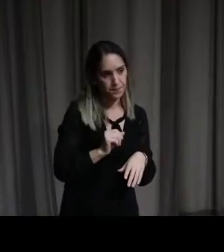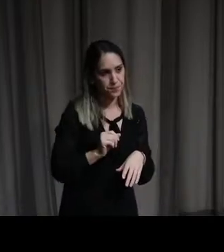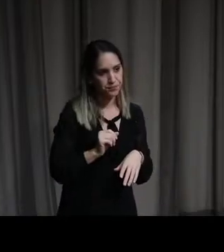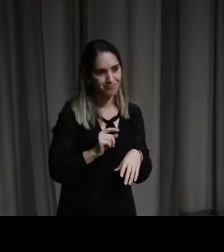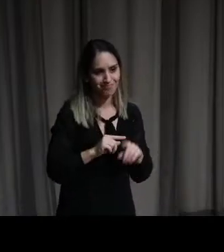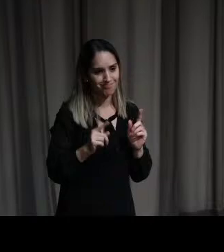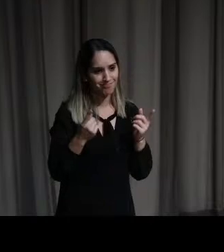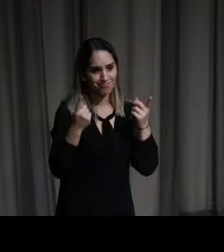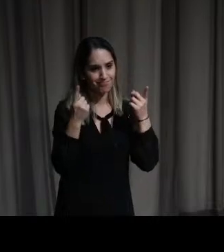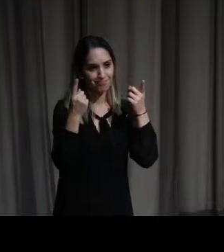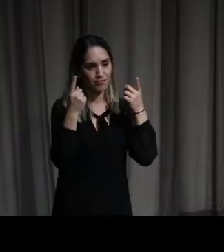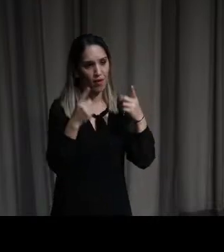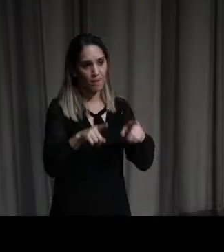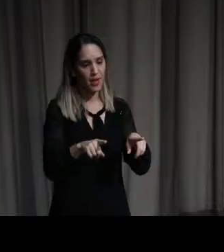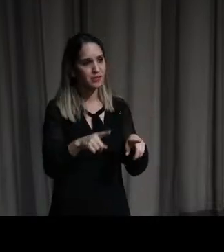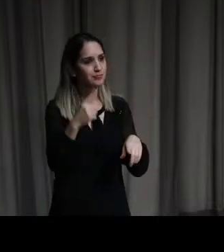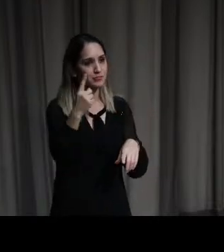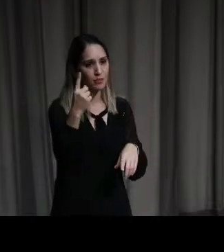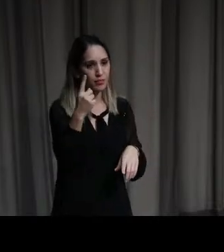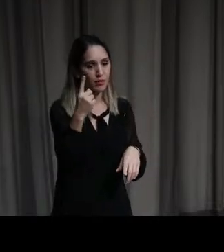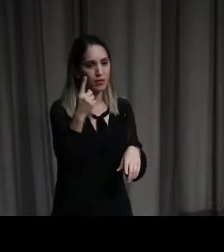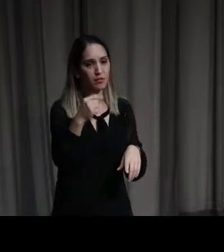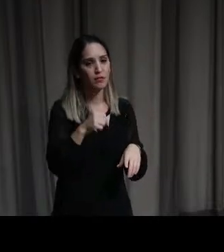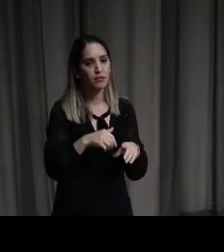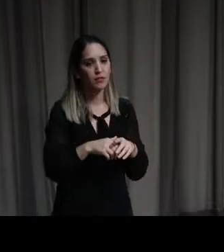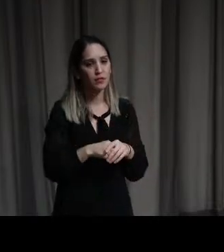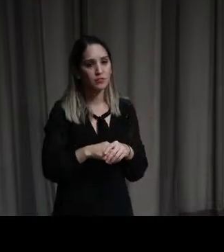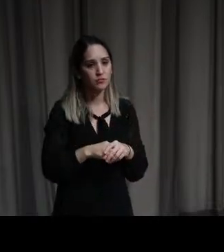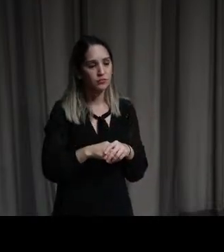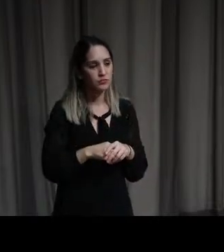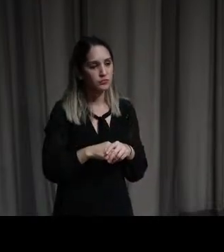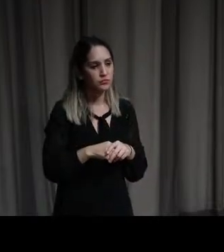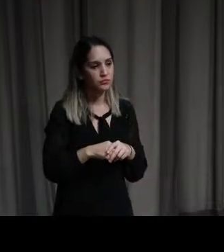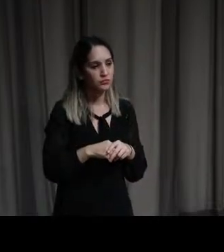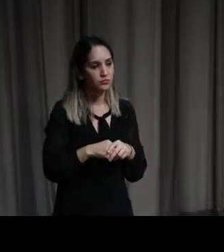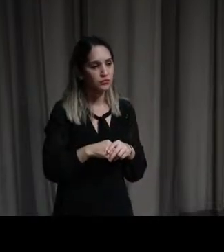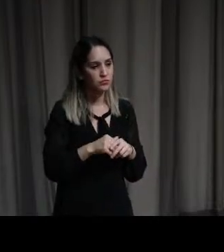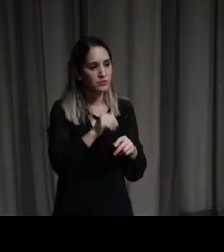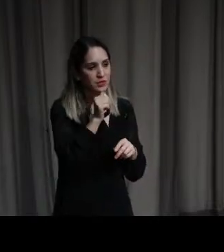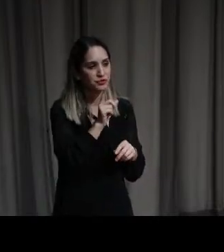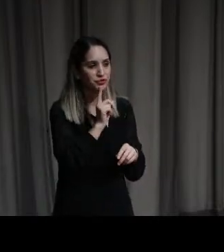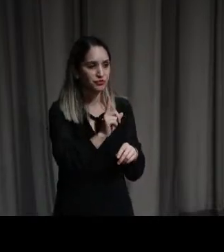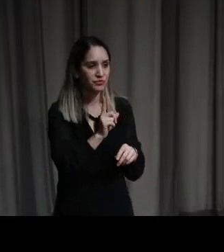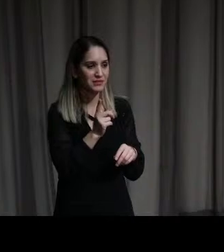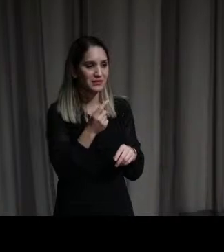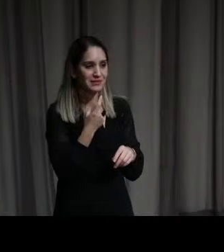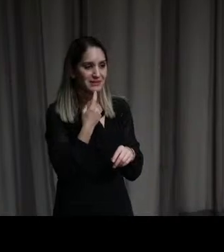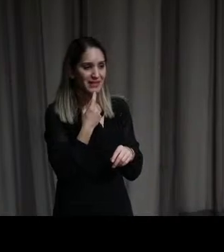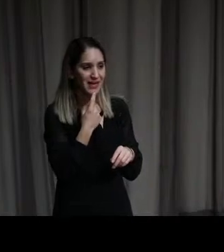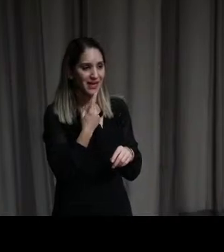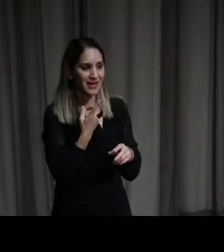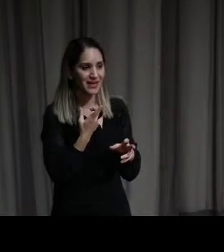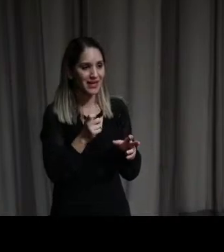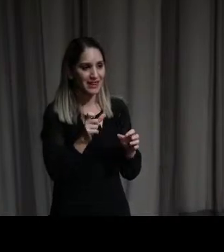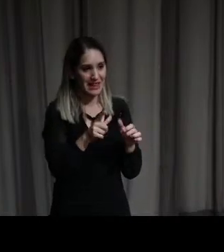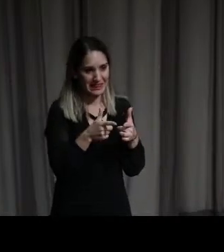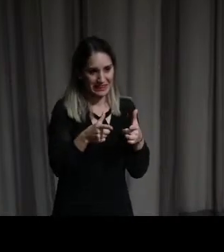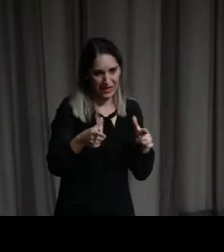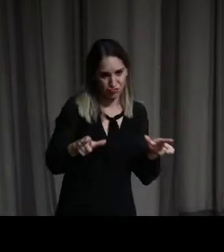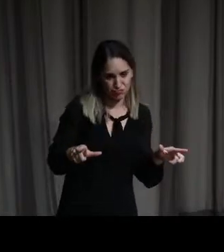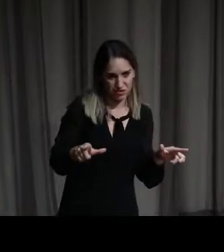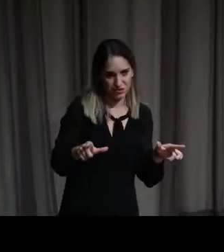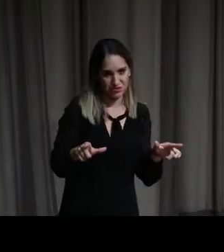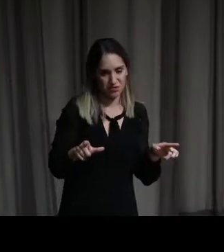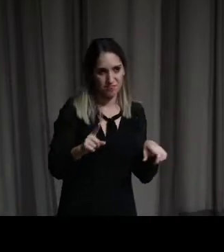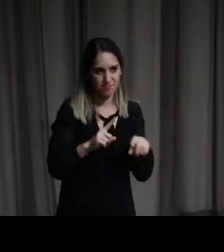then somehow it seemed like, I'm not sure if to say that the interest languished, but there